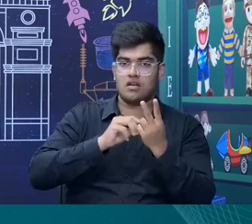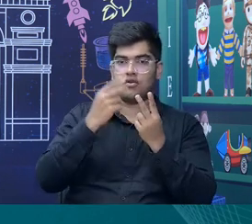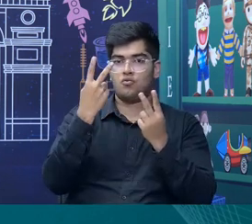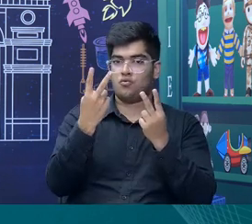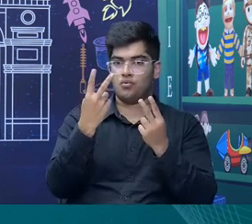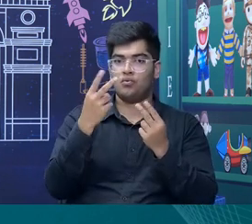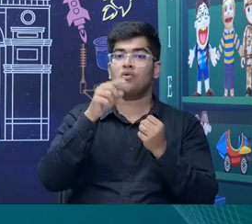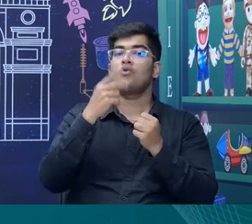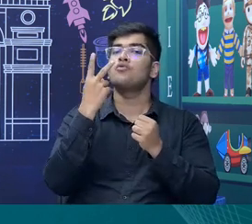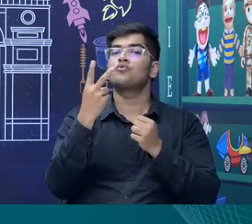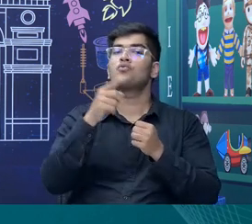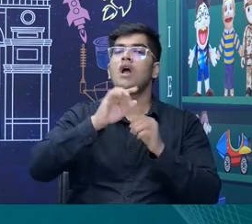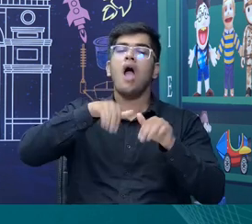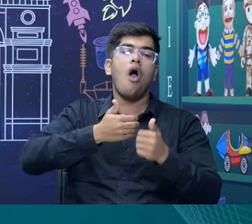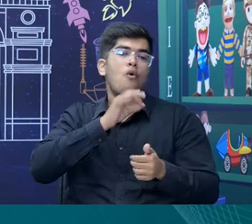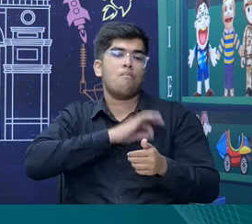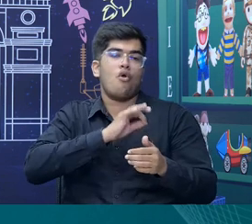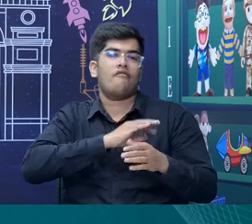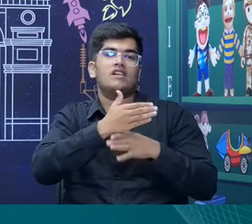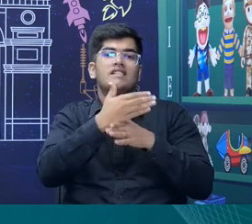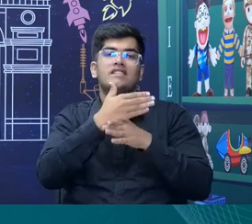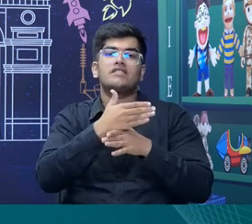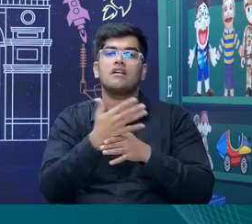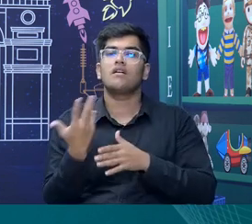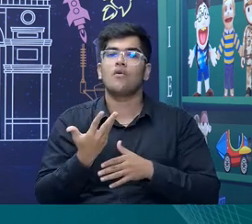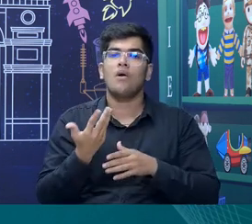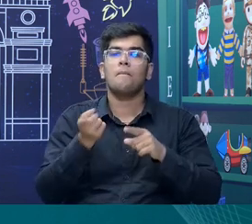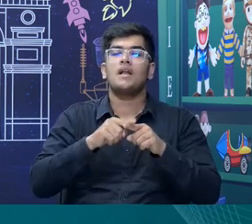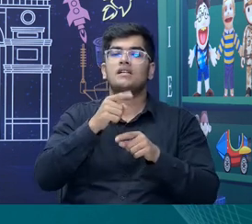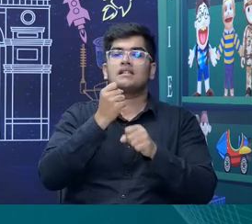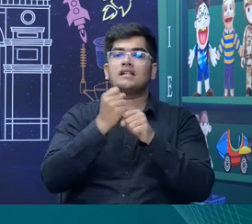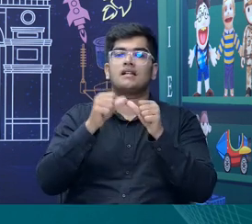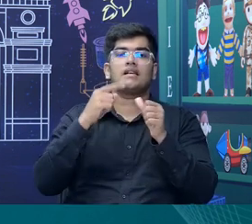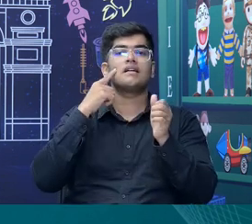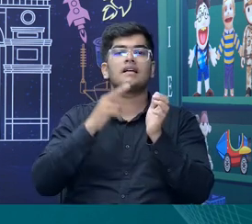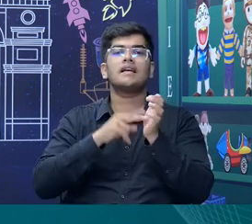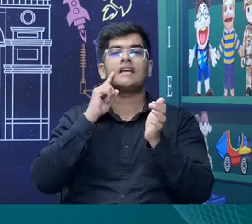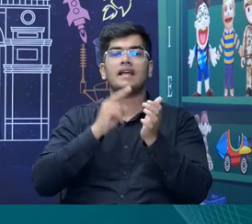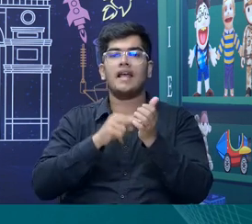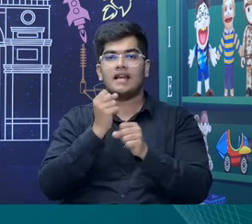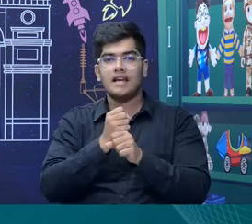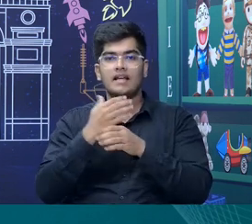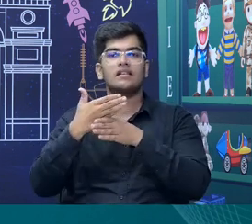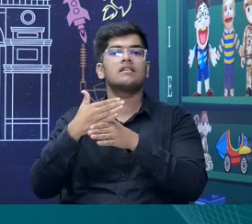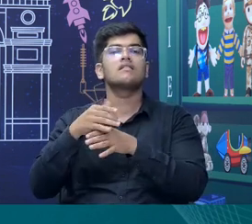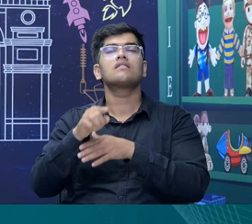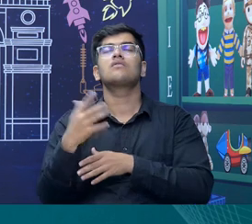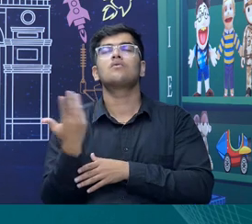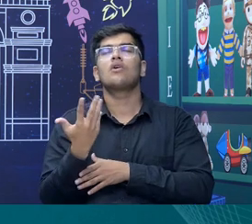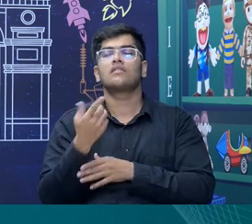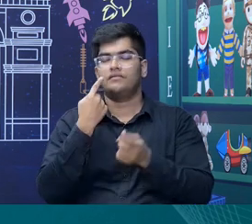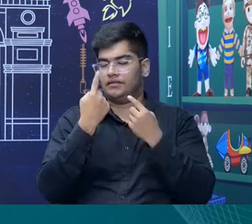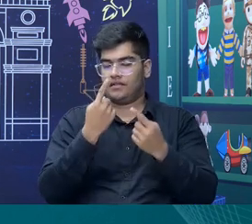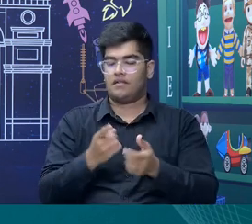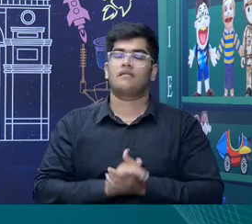ratio mom here we would like to know more about gaining ratio map what exactly it is actually gaining